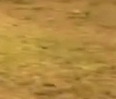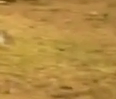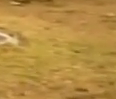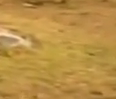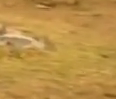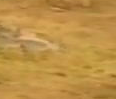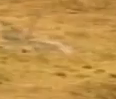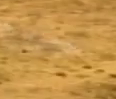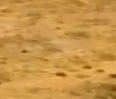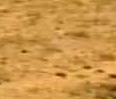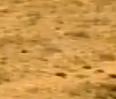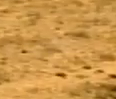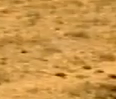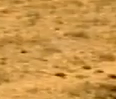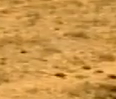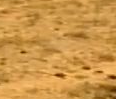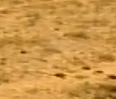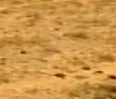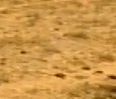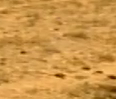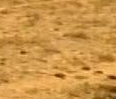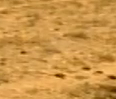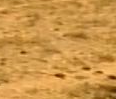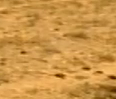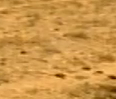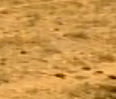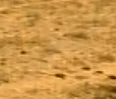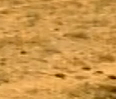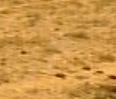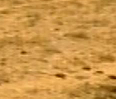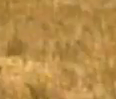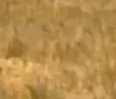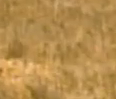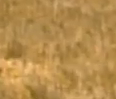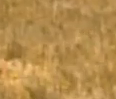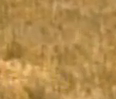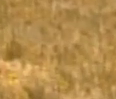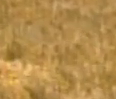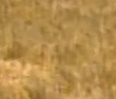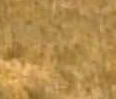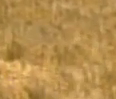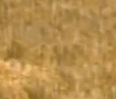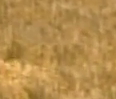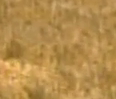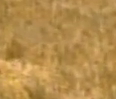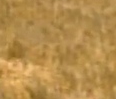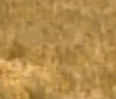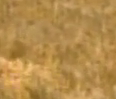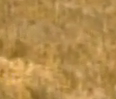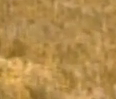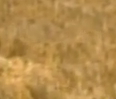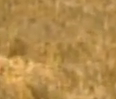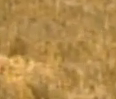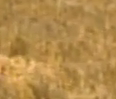kilometers, Laikipia has in the recent past been rocked by rising insecurity that has shaken the semi-arid and